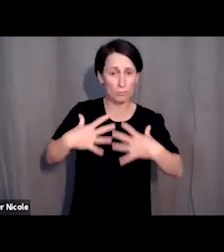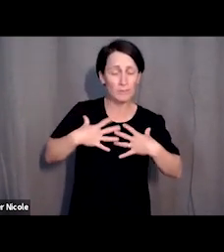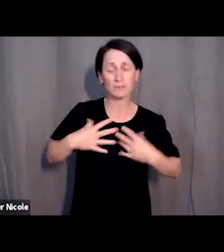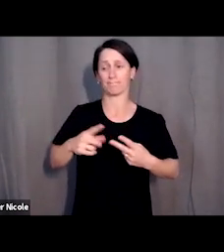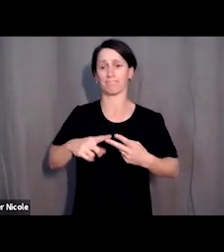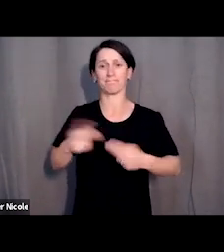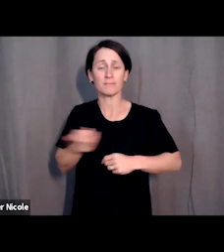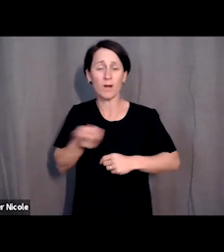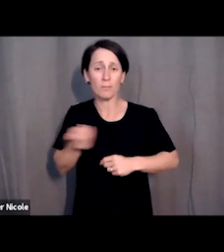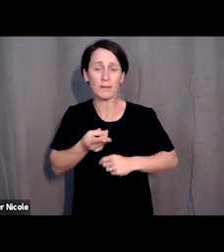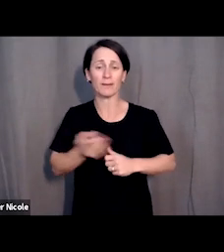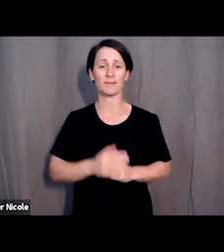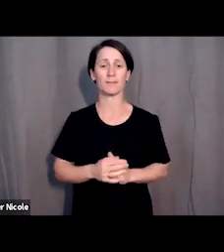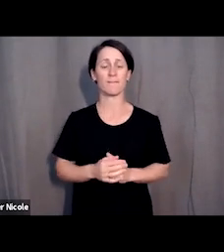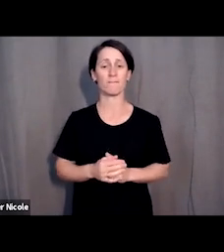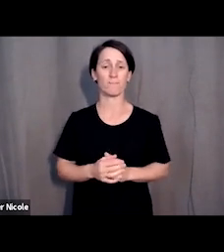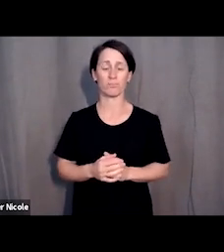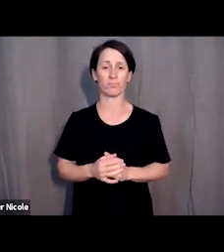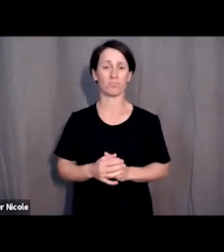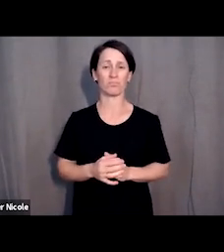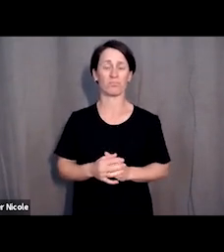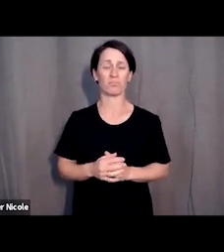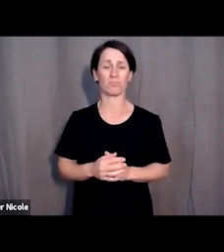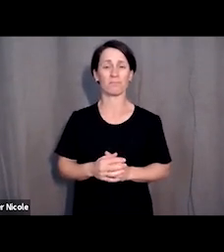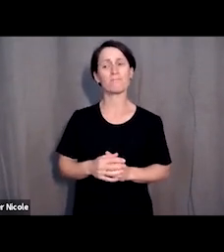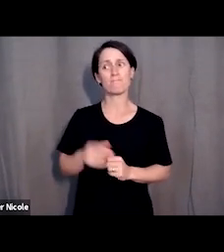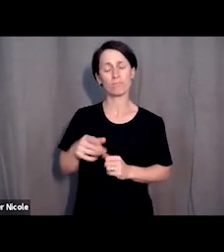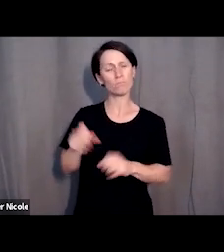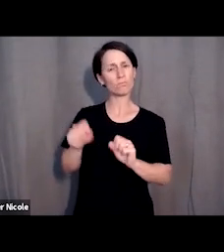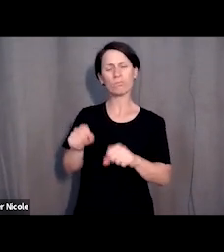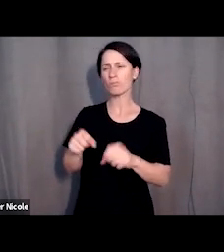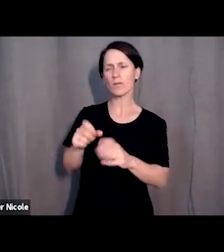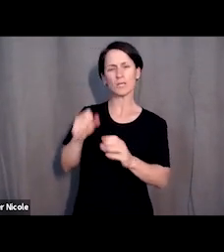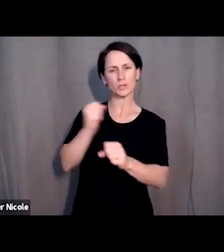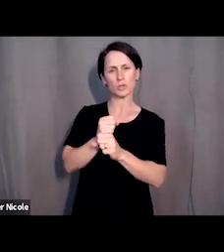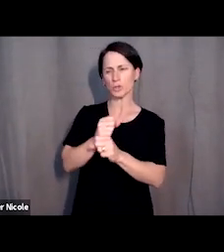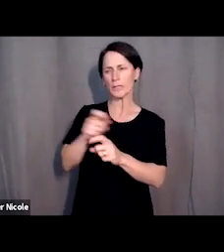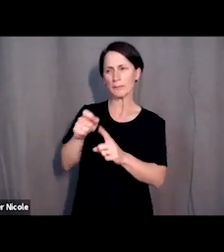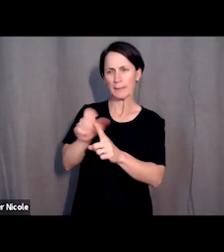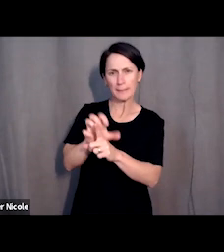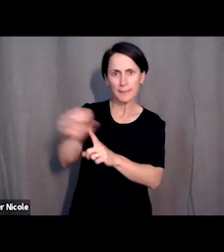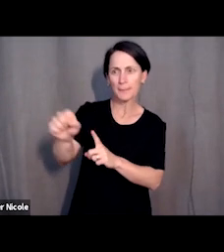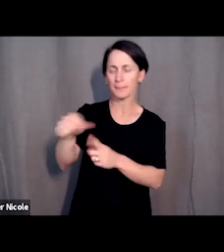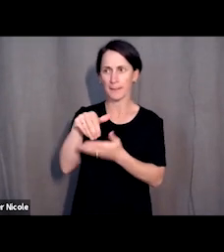and so on. And even though these things were now being addressed, it had taken a lot of time